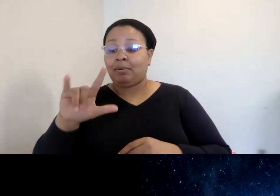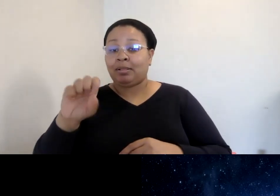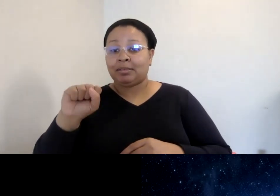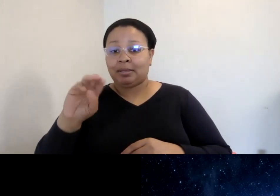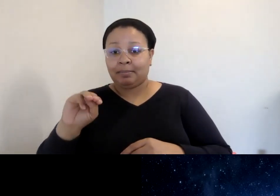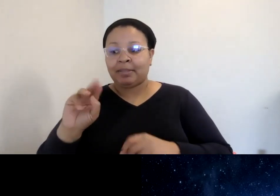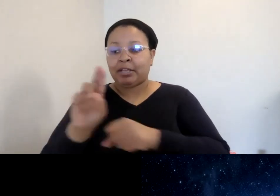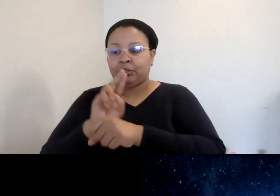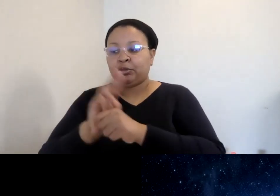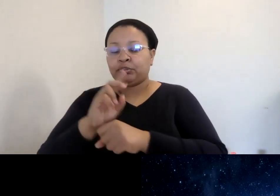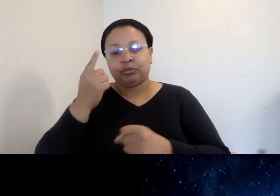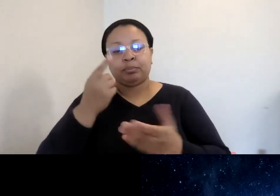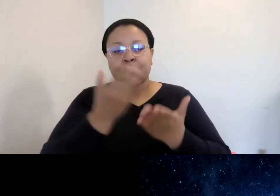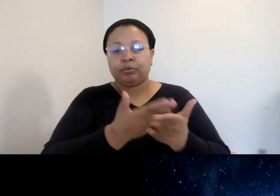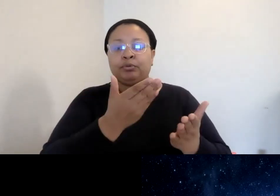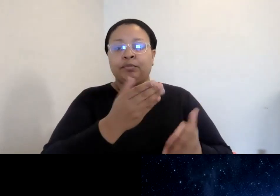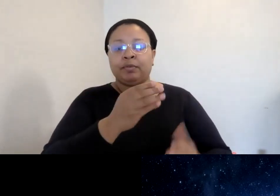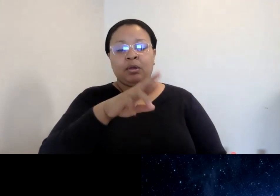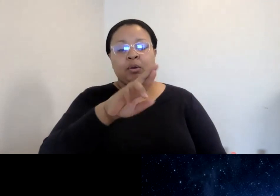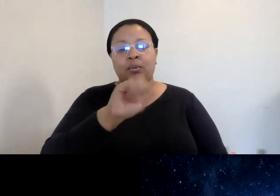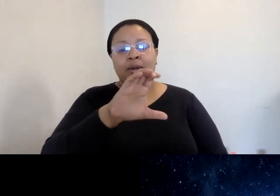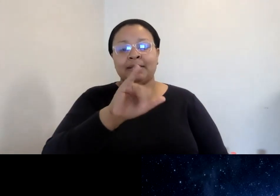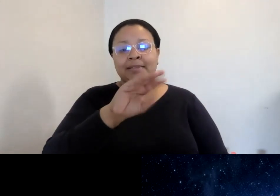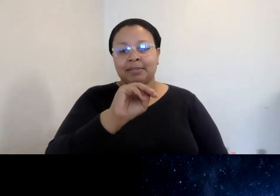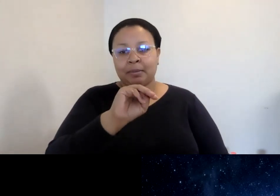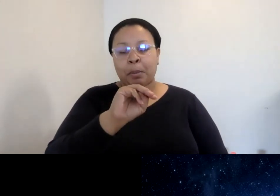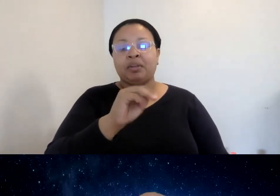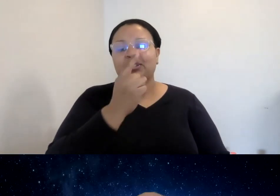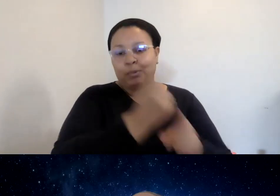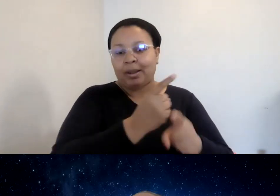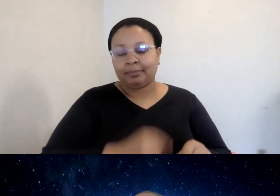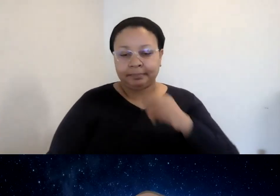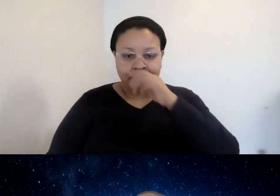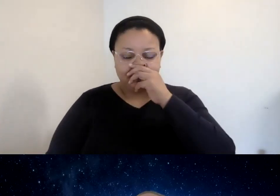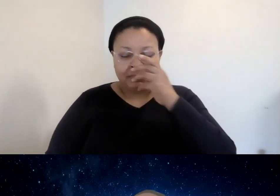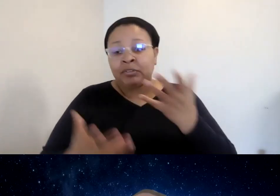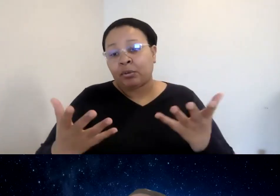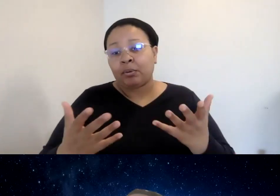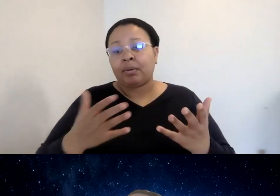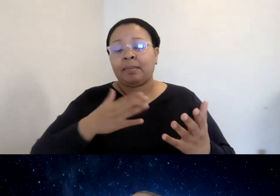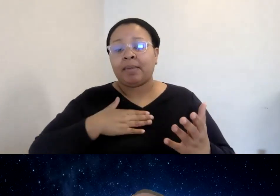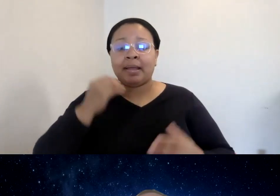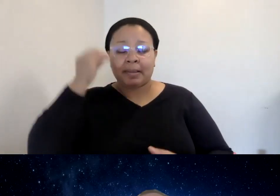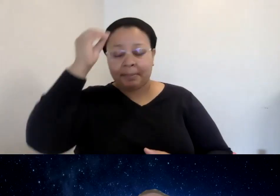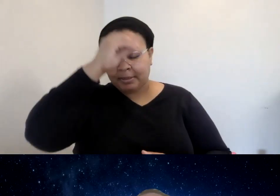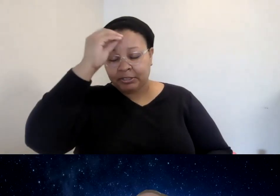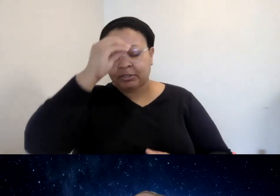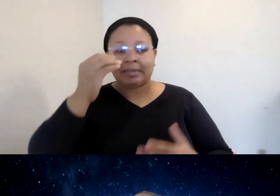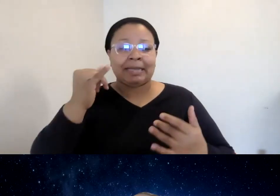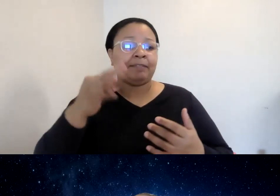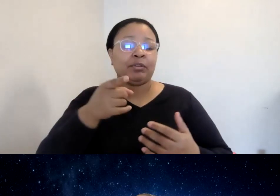So what I would say is that, tell them that if you are advocating for Black Lives Matter, if you are